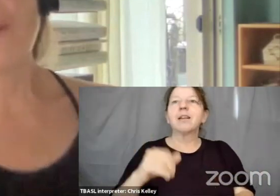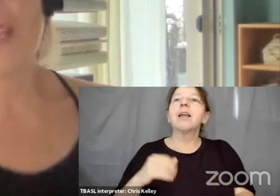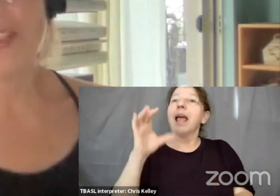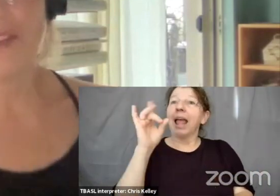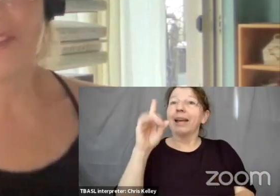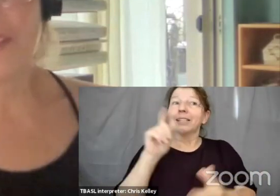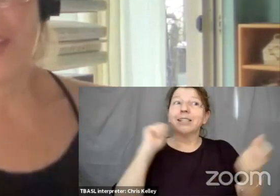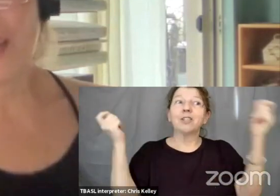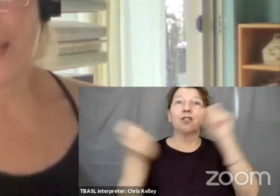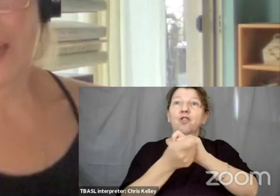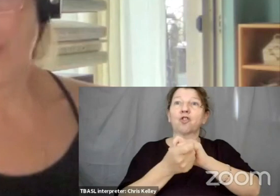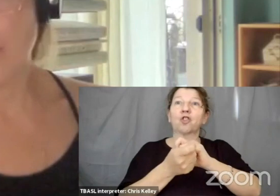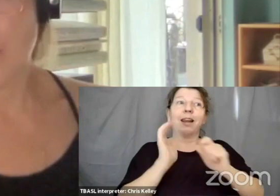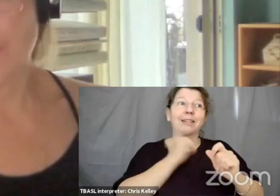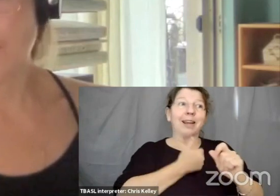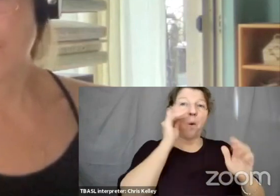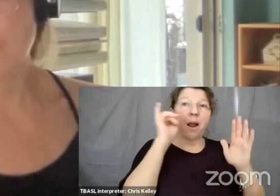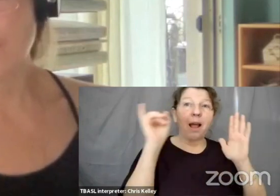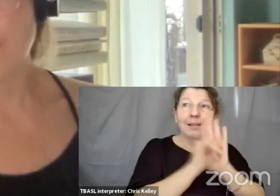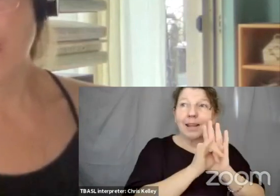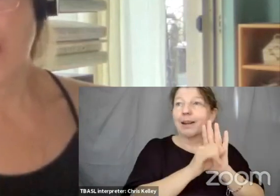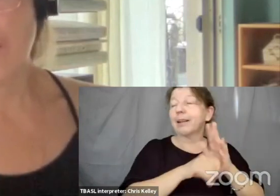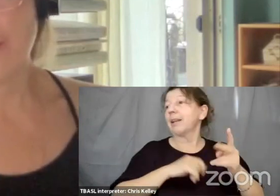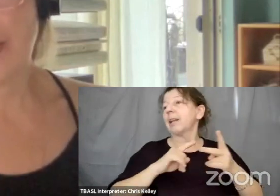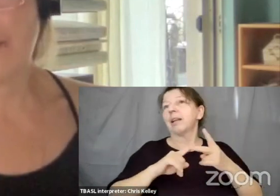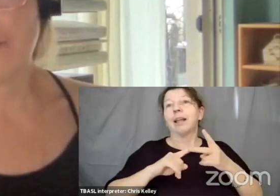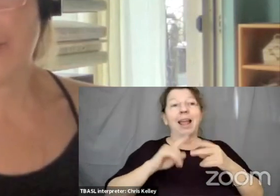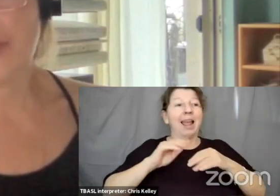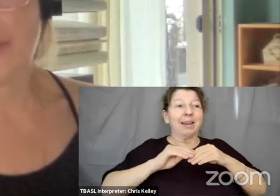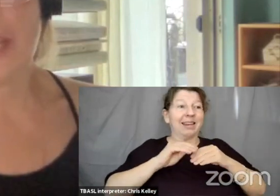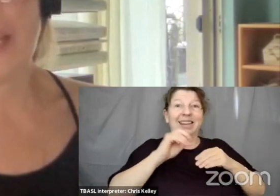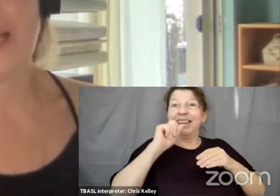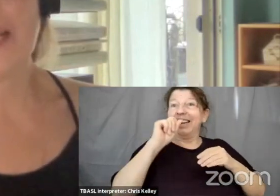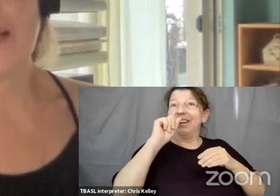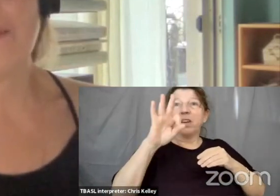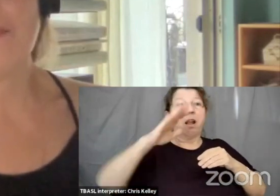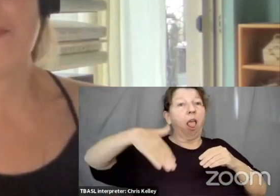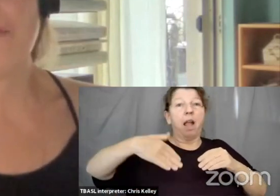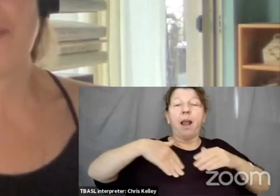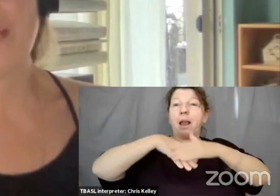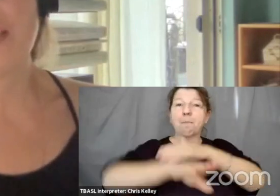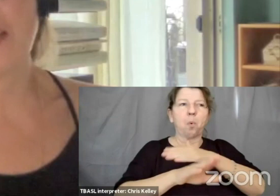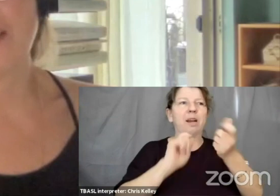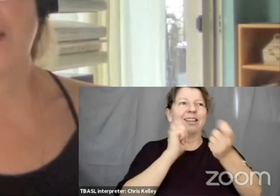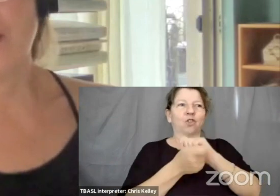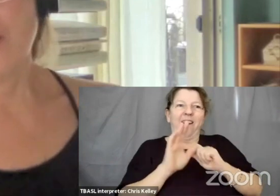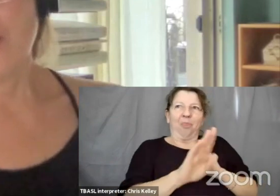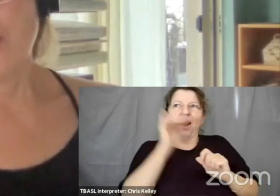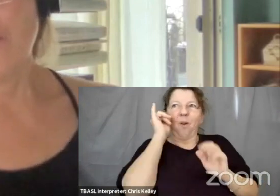for generations that had not been born. I've been doing a lot of